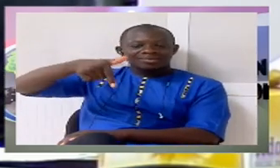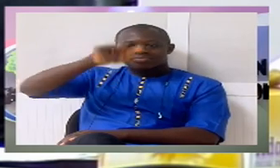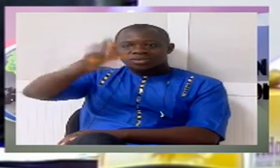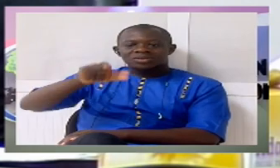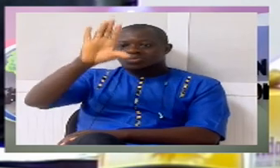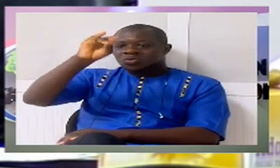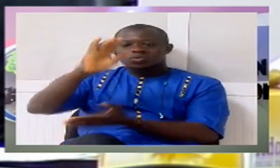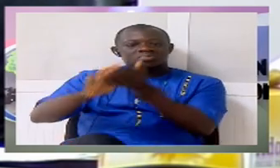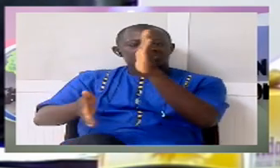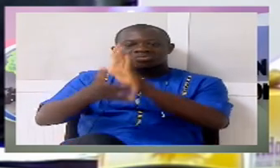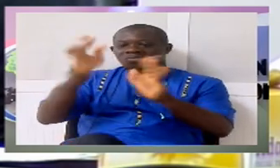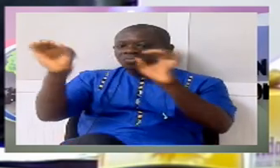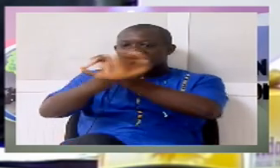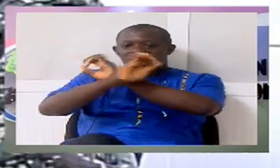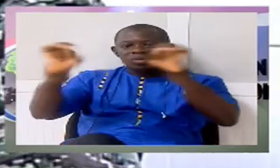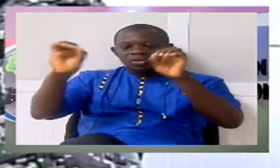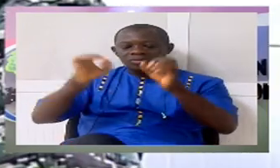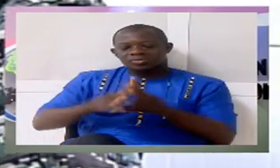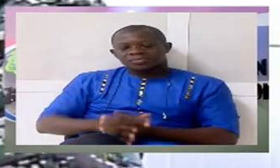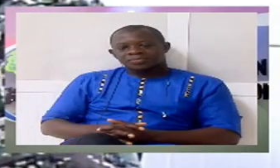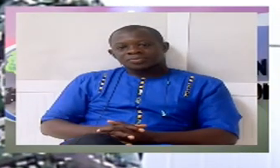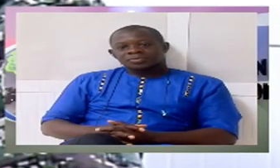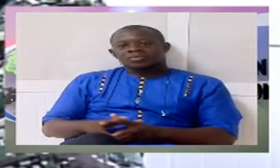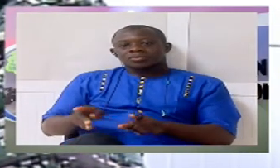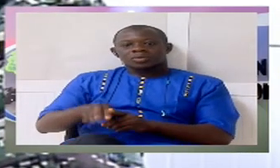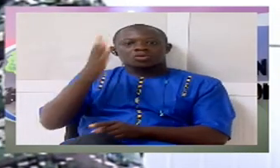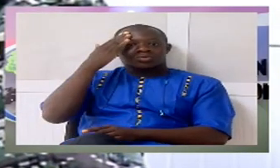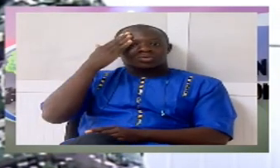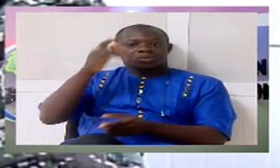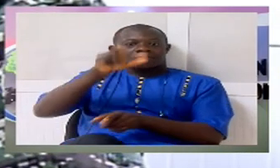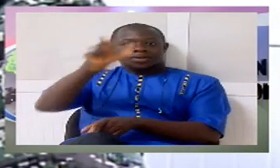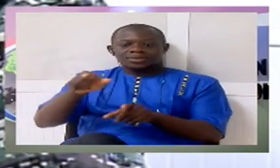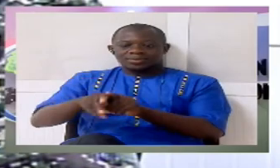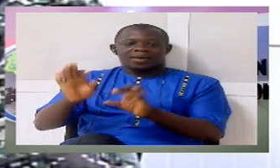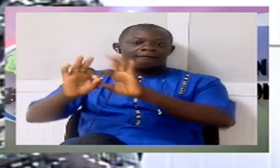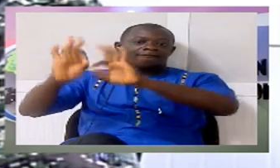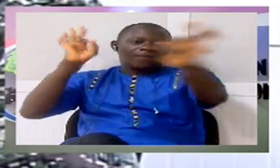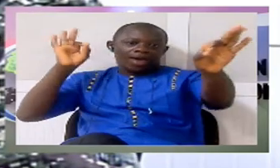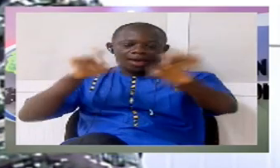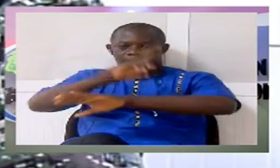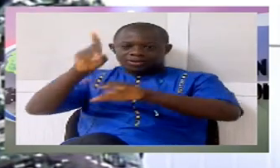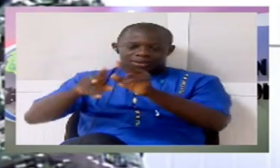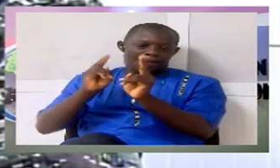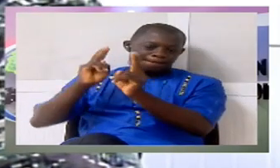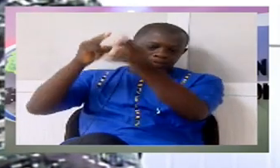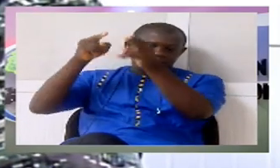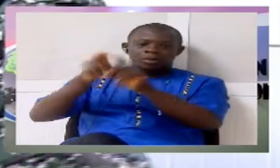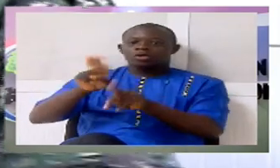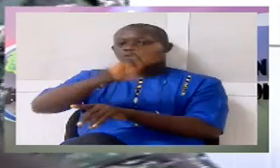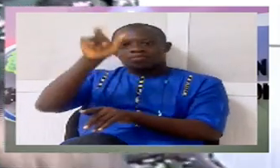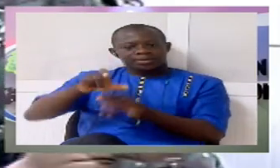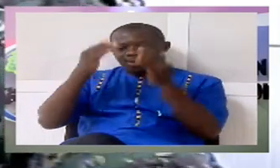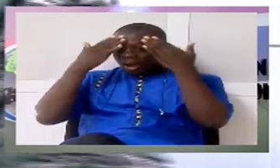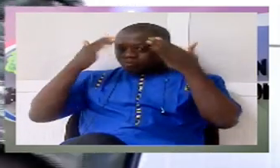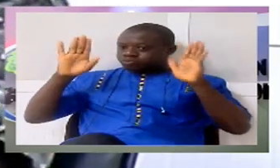anything. The Nigerian be the food dara. Because I'm hanging living now, certainly. Can I not there now? No, he was shot. Because convoy is after